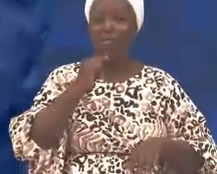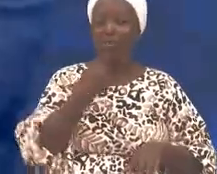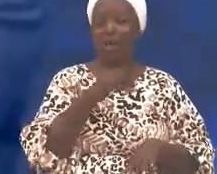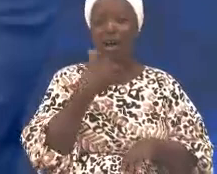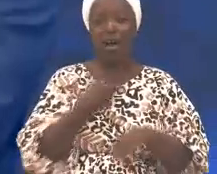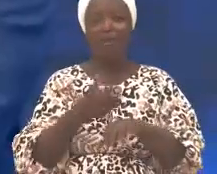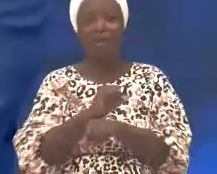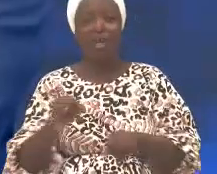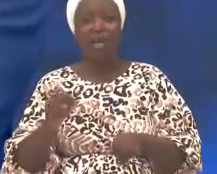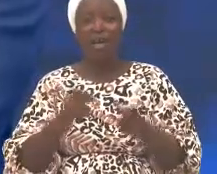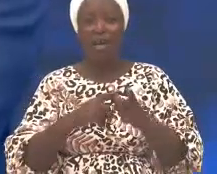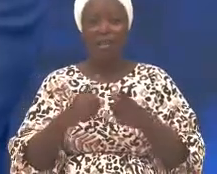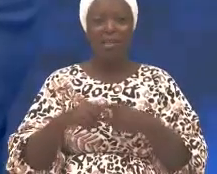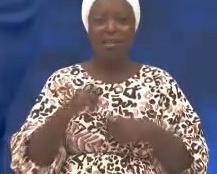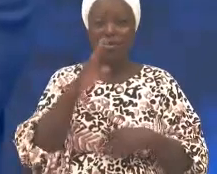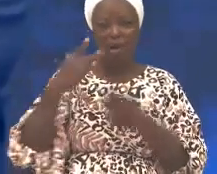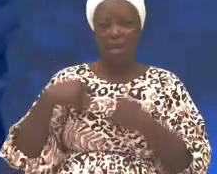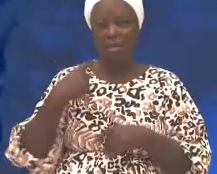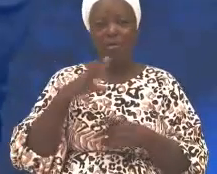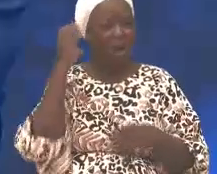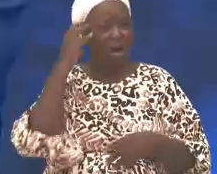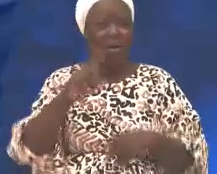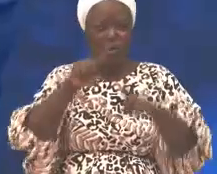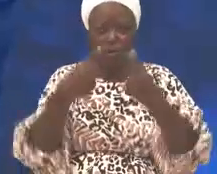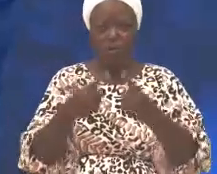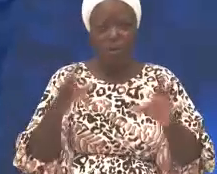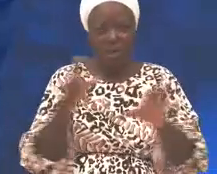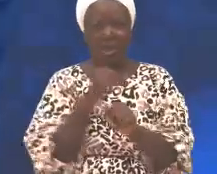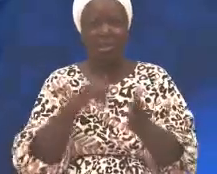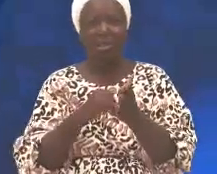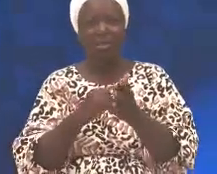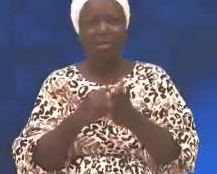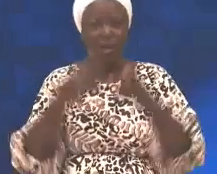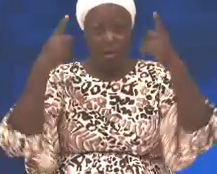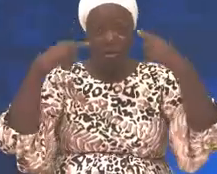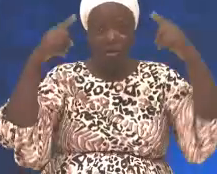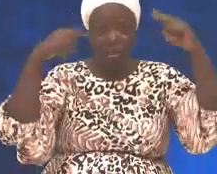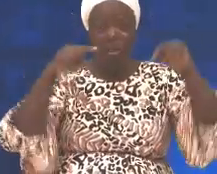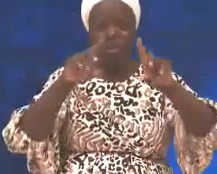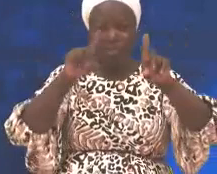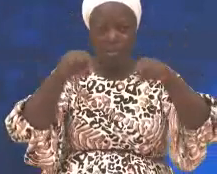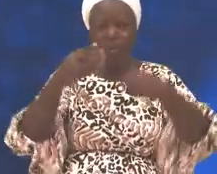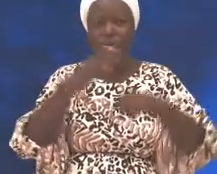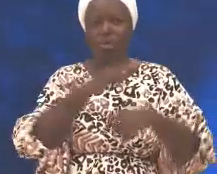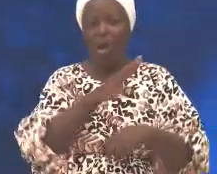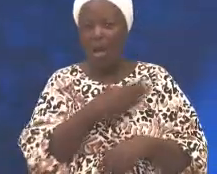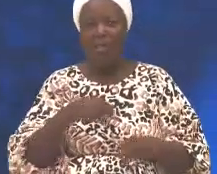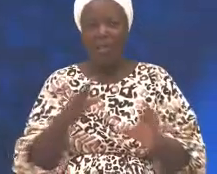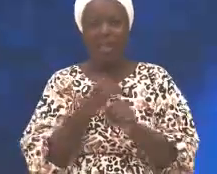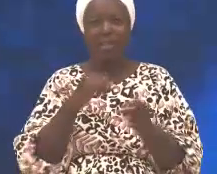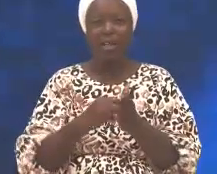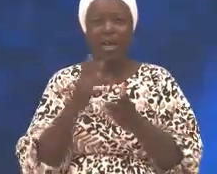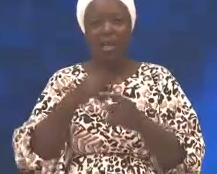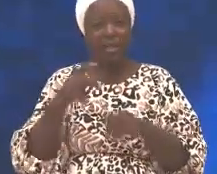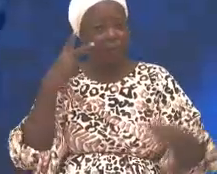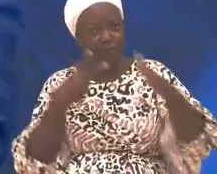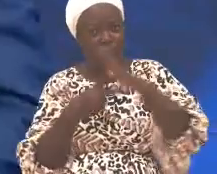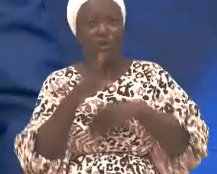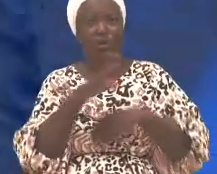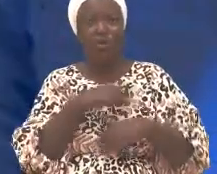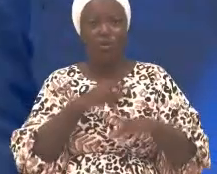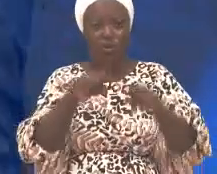saying, go, get it. Success, go and get that. And this vision that you have, go, pursue.